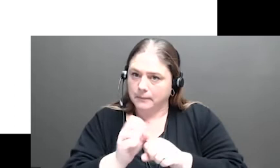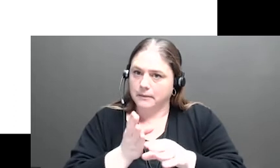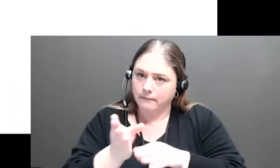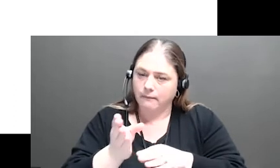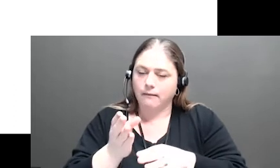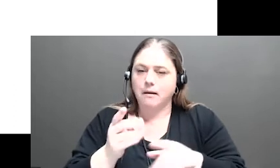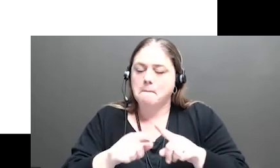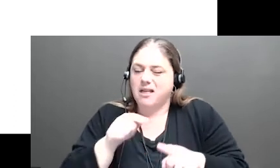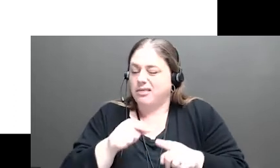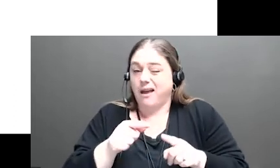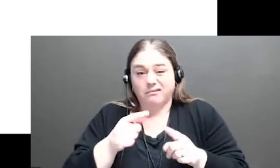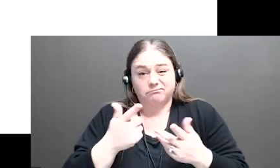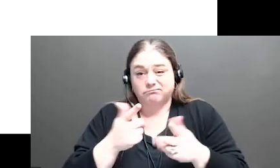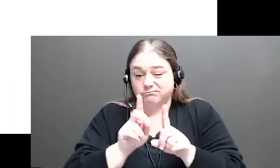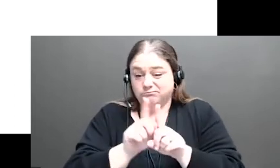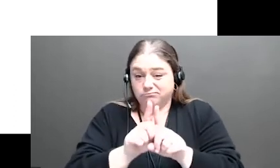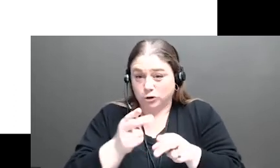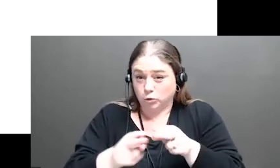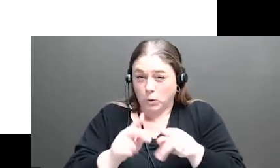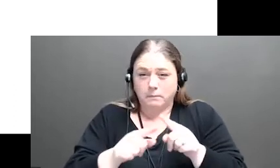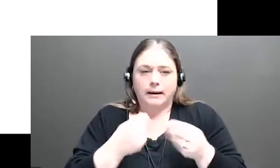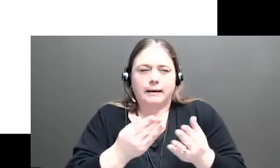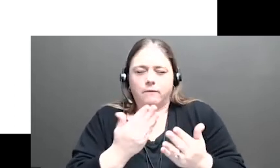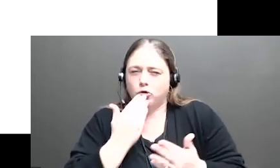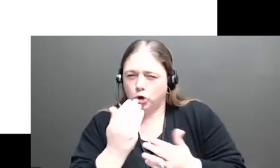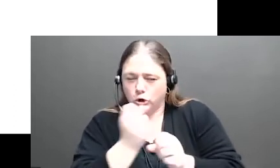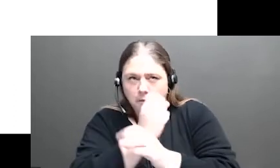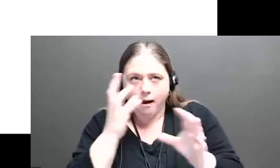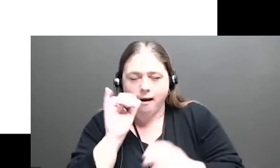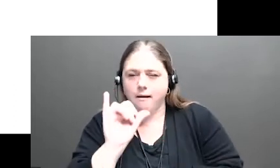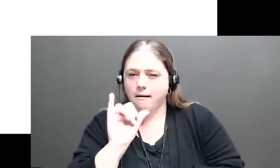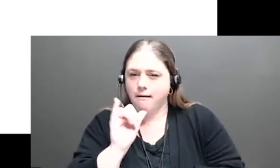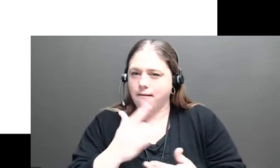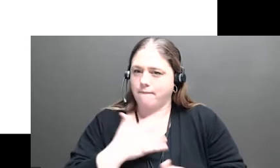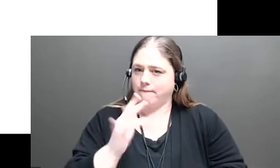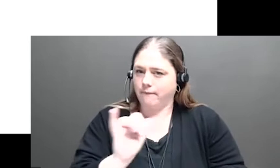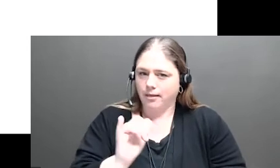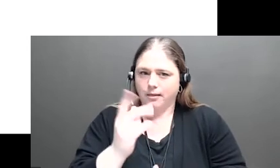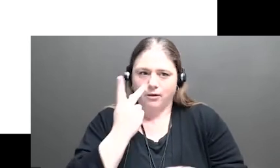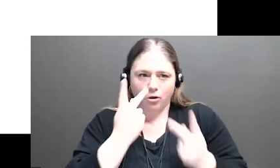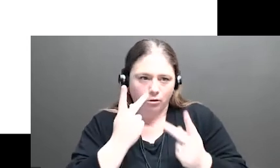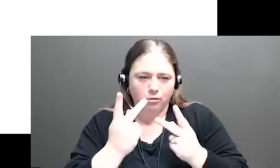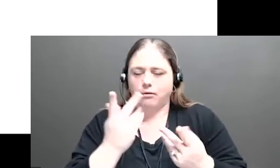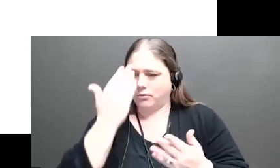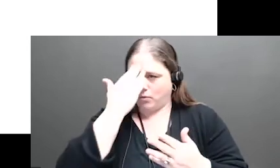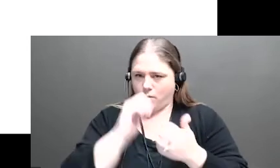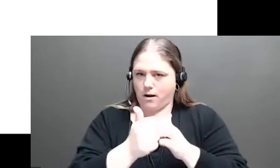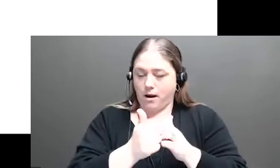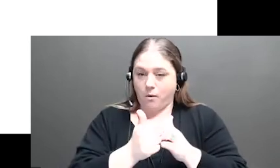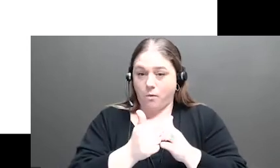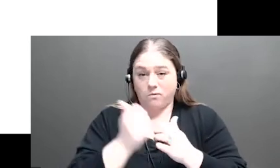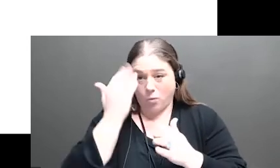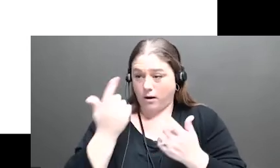get a taste in real time, living it in the jobs or the sectors that they might be interested to work in with professionals who